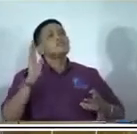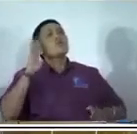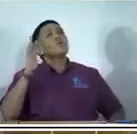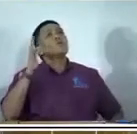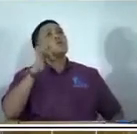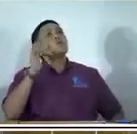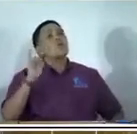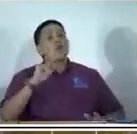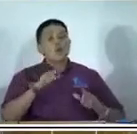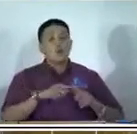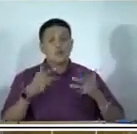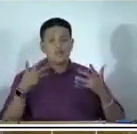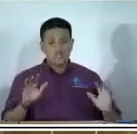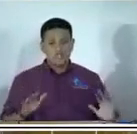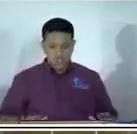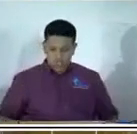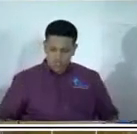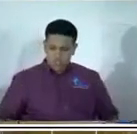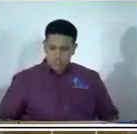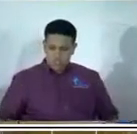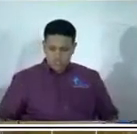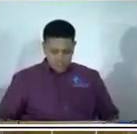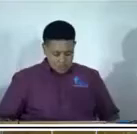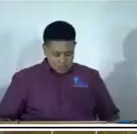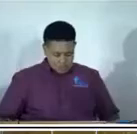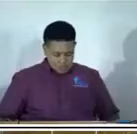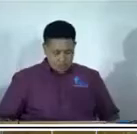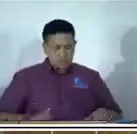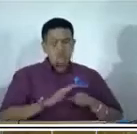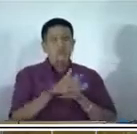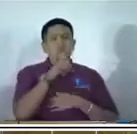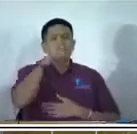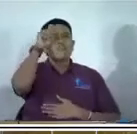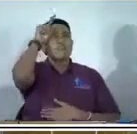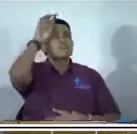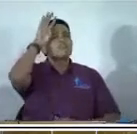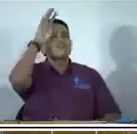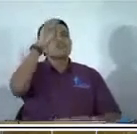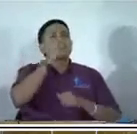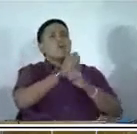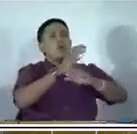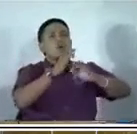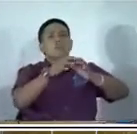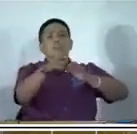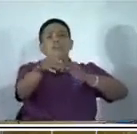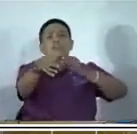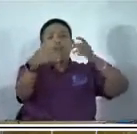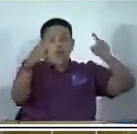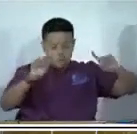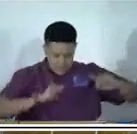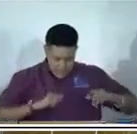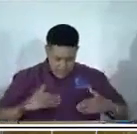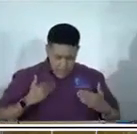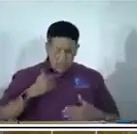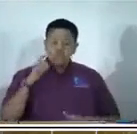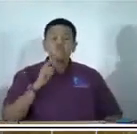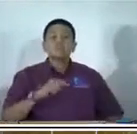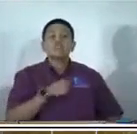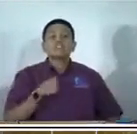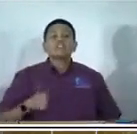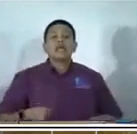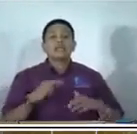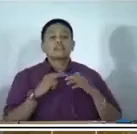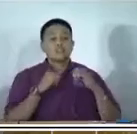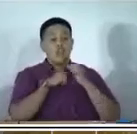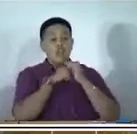it's completed. COVID-19 understandably created some delays, but I am happy to report that the Chinese construction team are